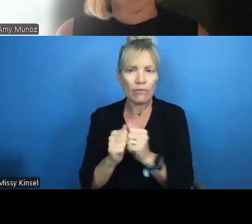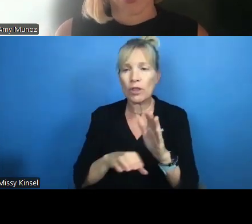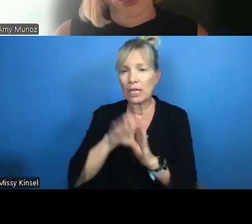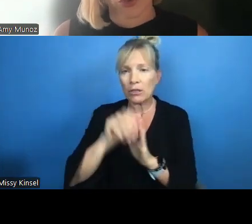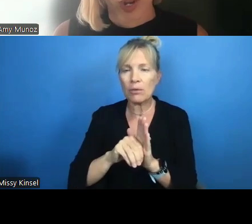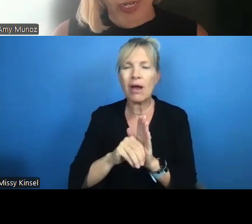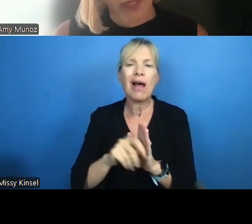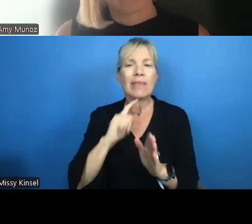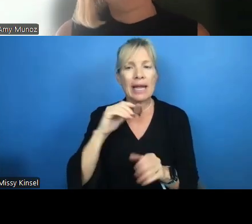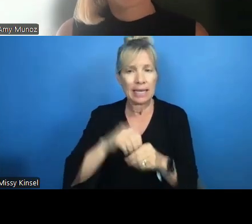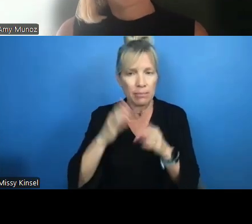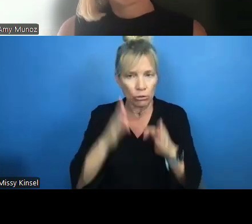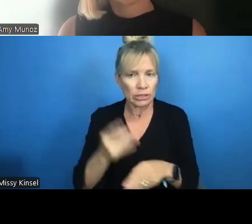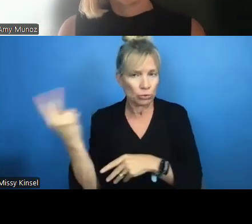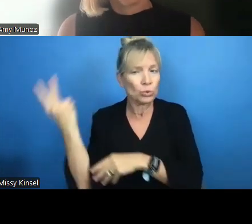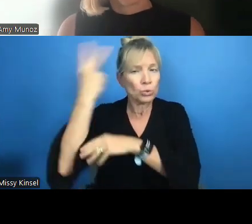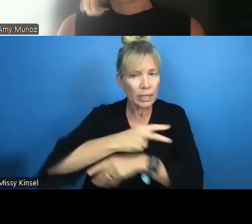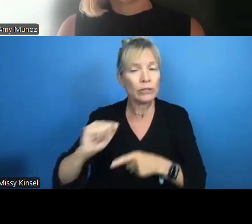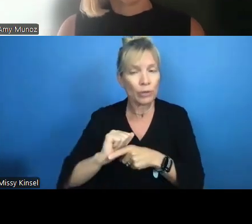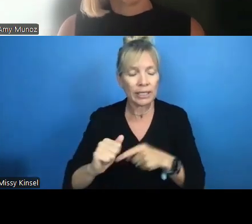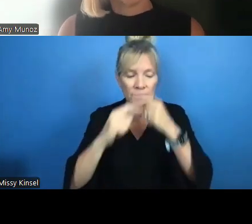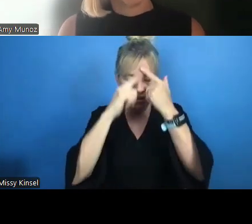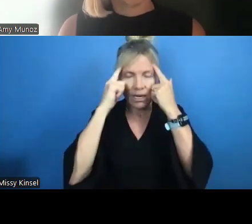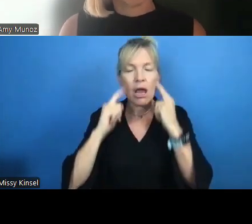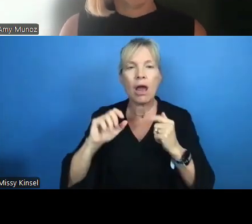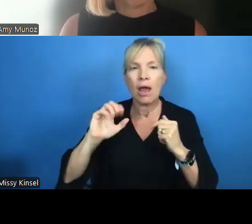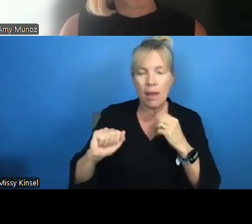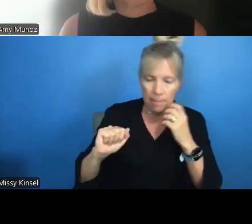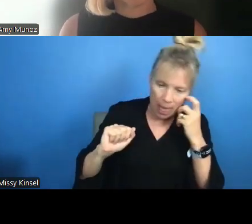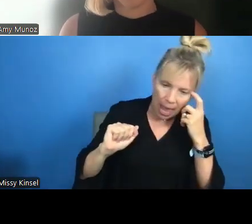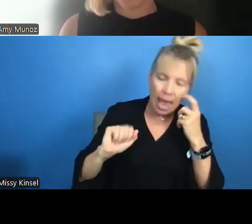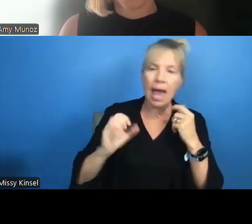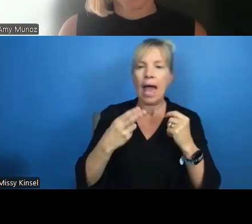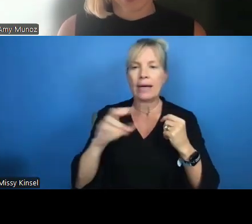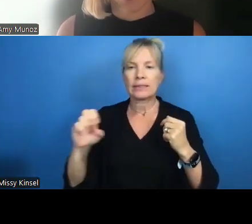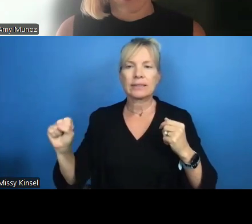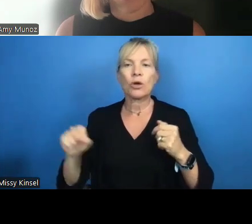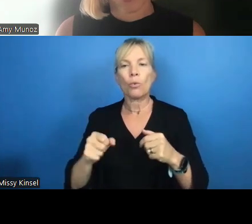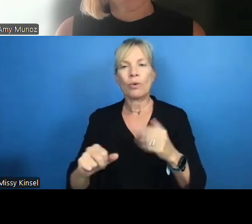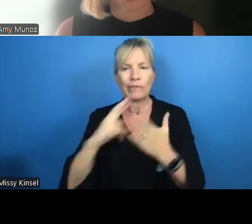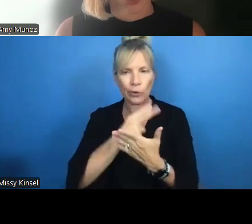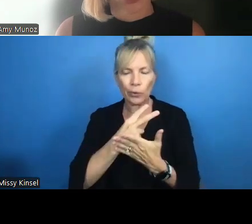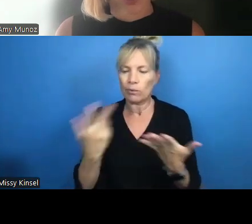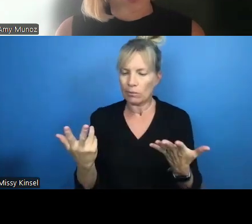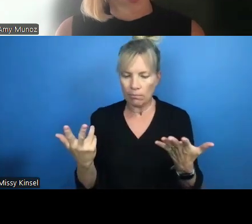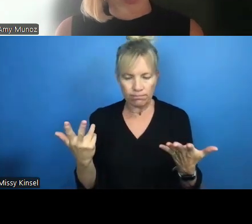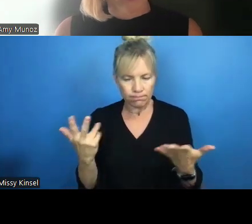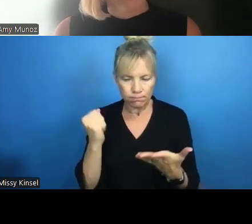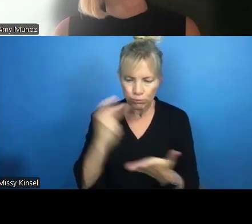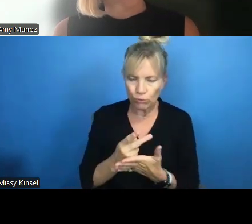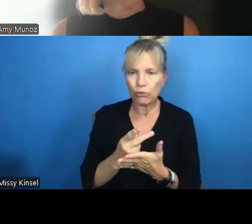2-day in-person training. Access reviewed and approved the process to ensure that it met all policy and